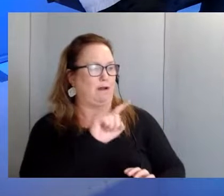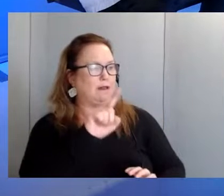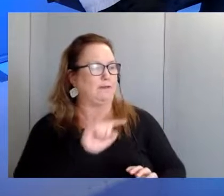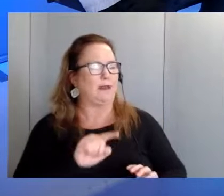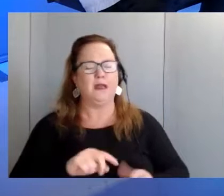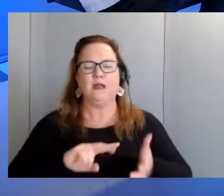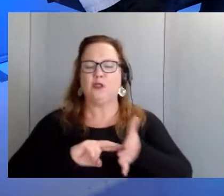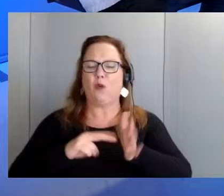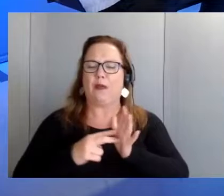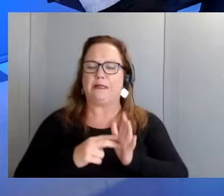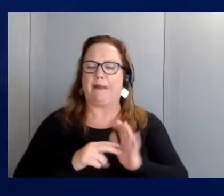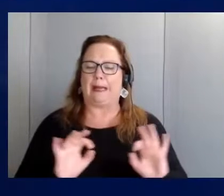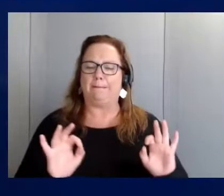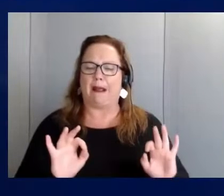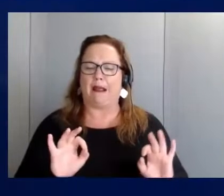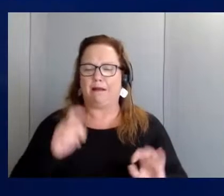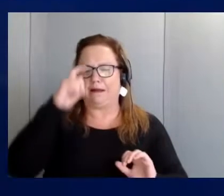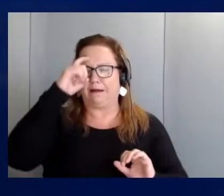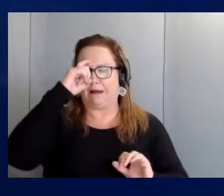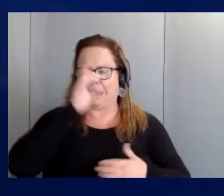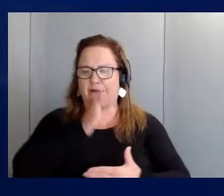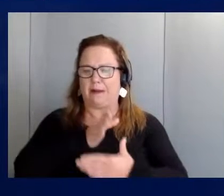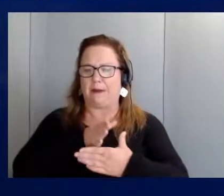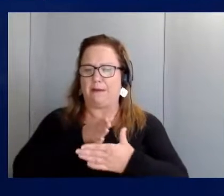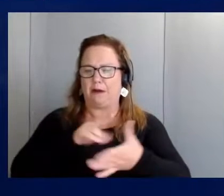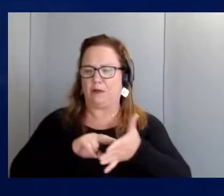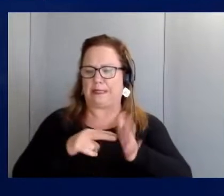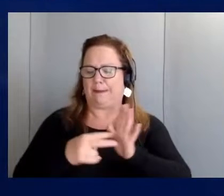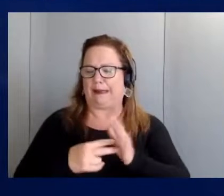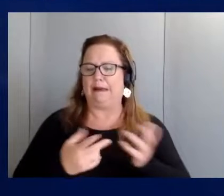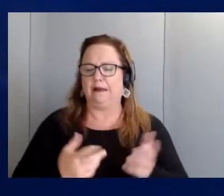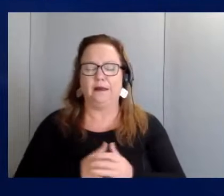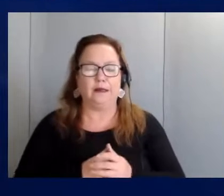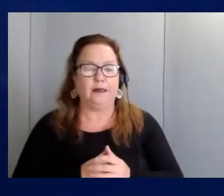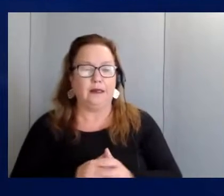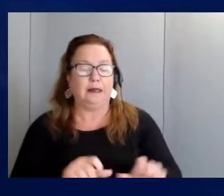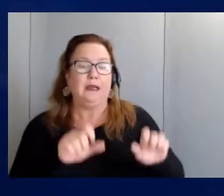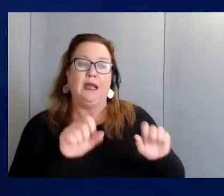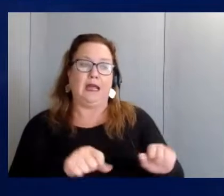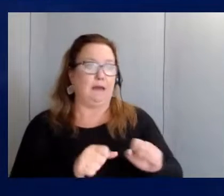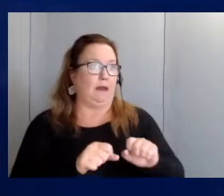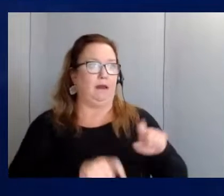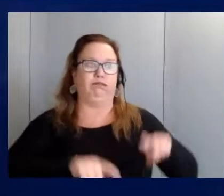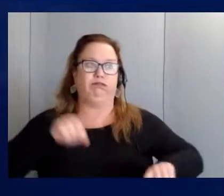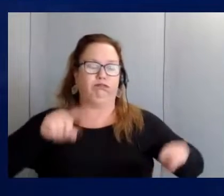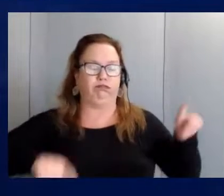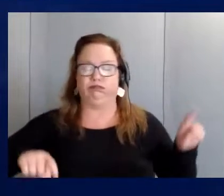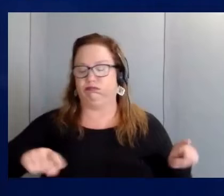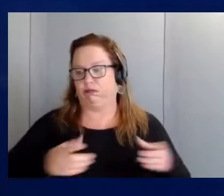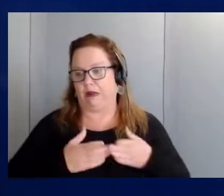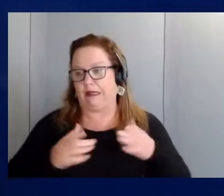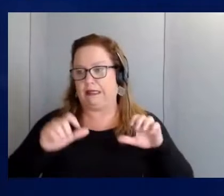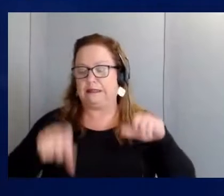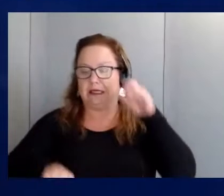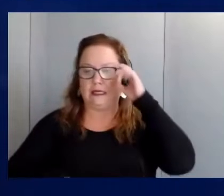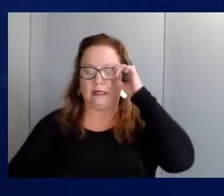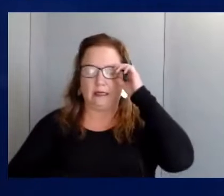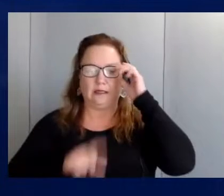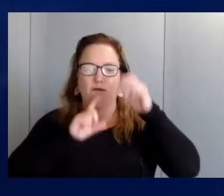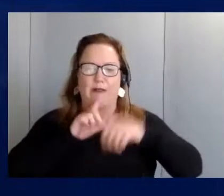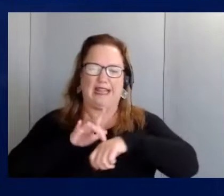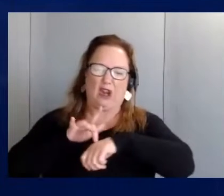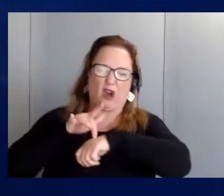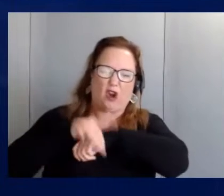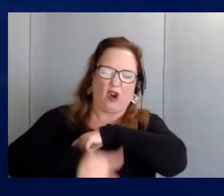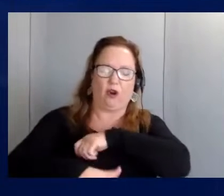is it so hard to diagnose? Yeah, mild cognitive impairment can be a lot of things, but really it's a very early